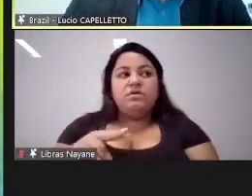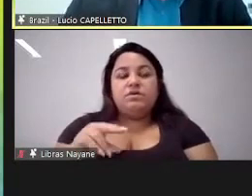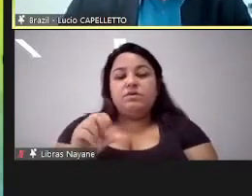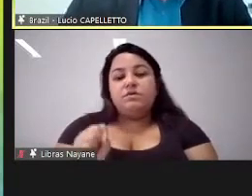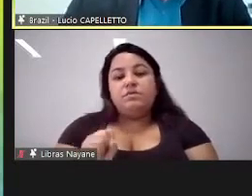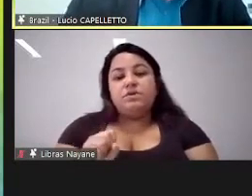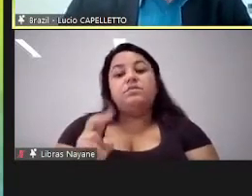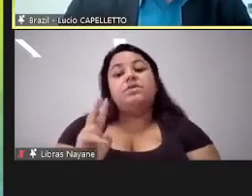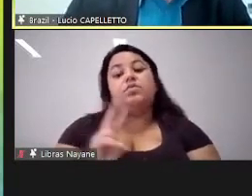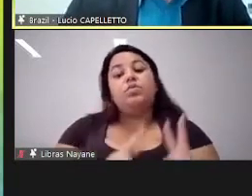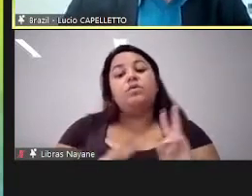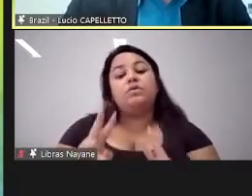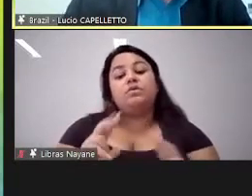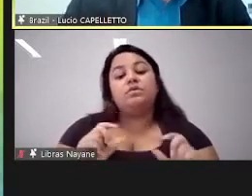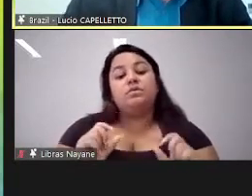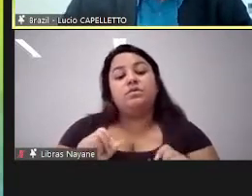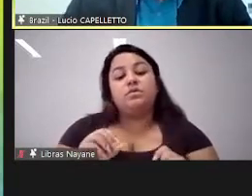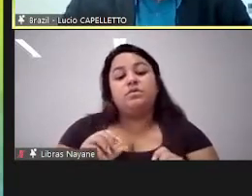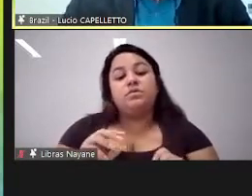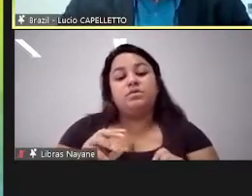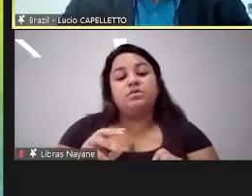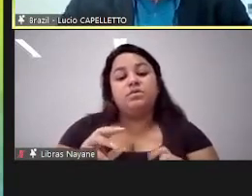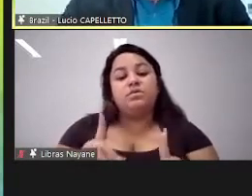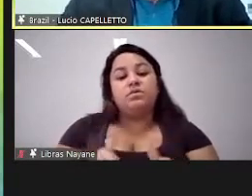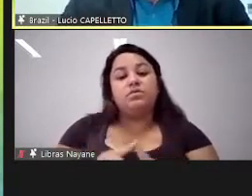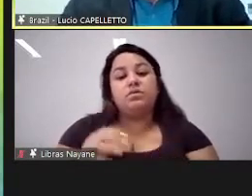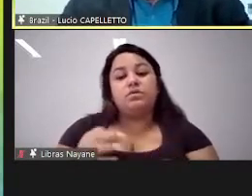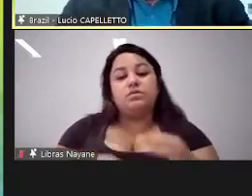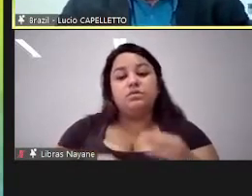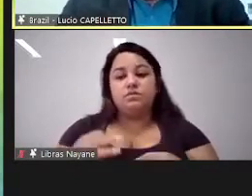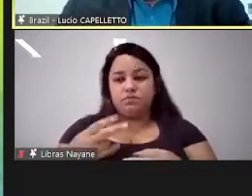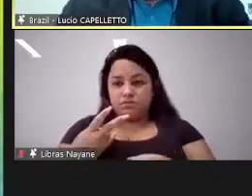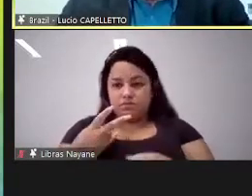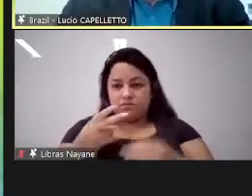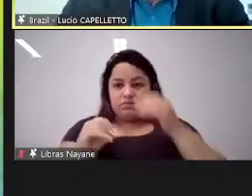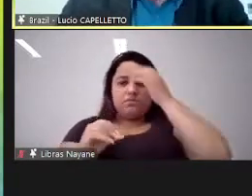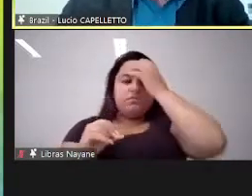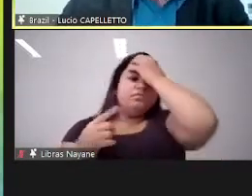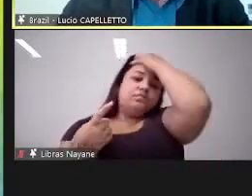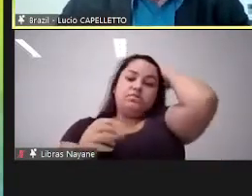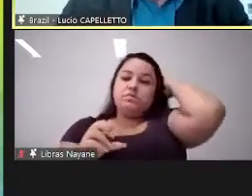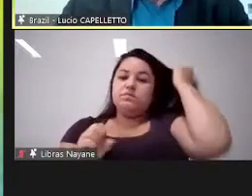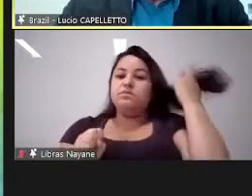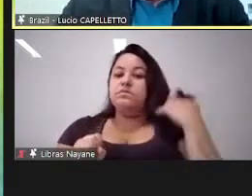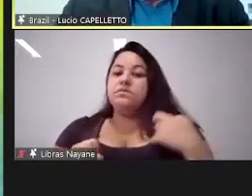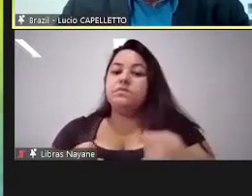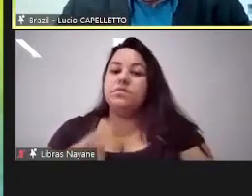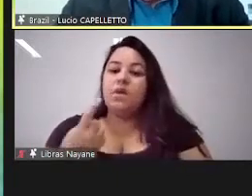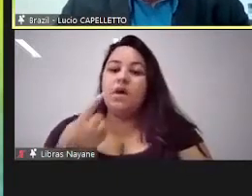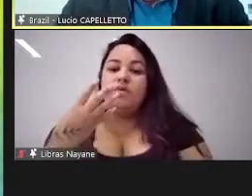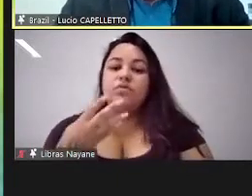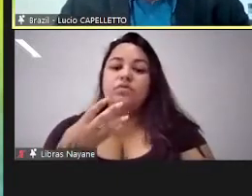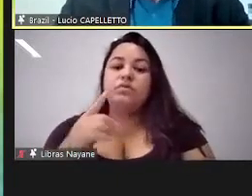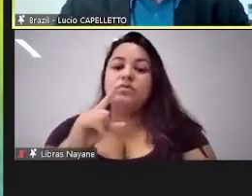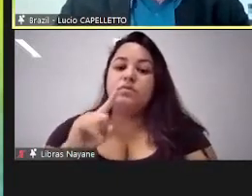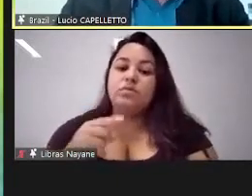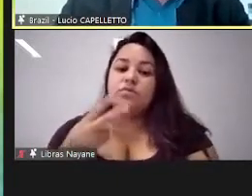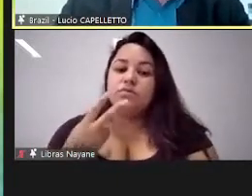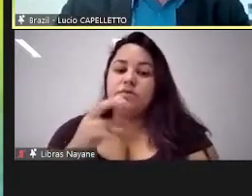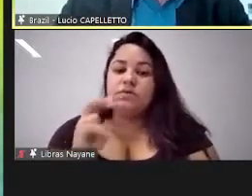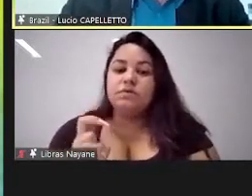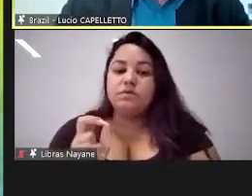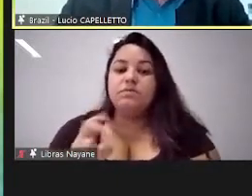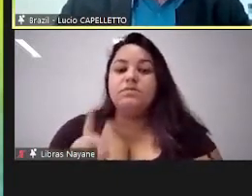the pension funds and the pension plans. Here, if we think about